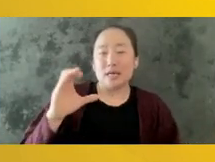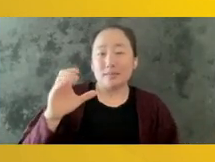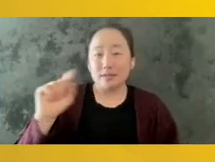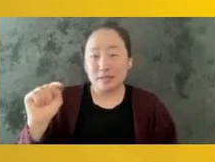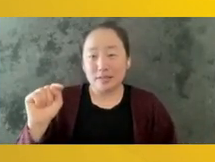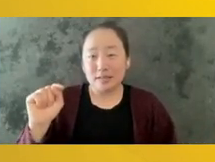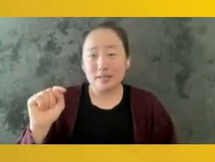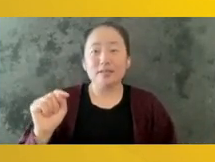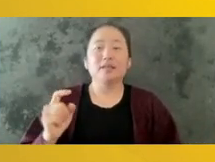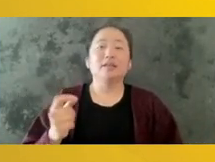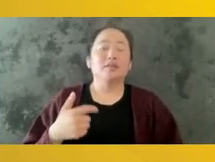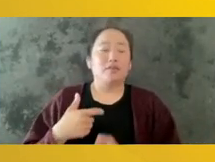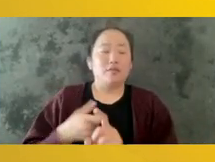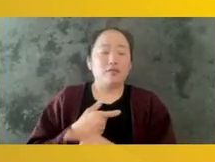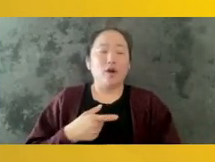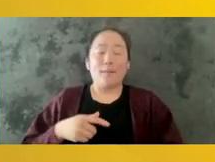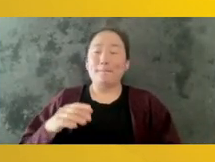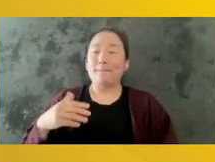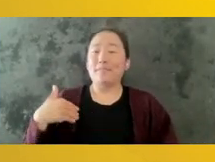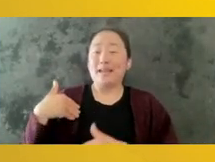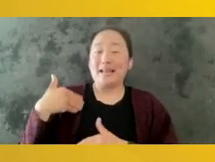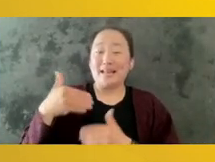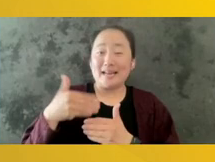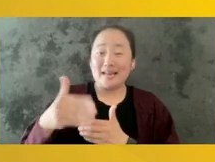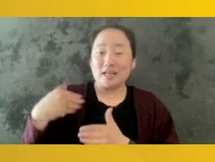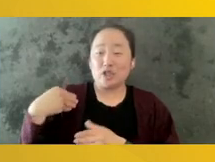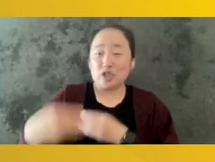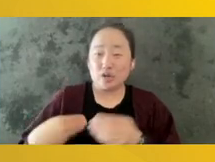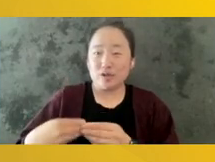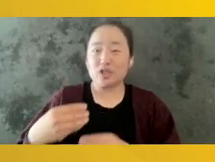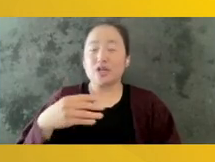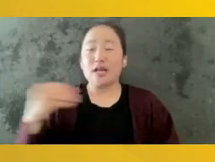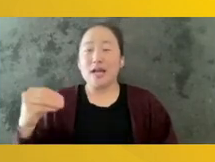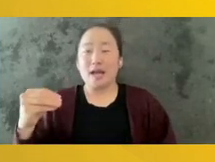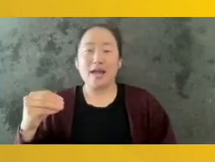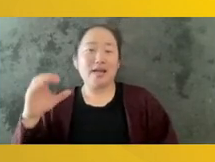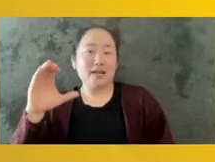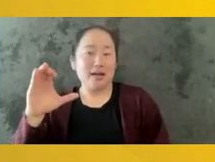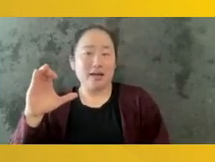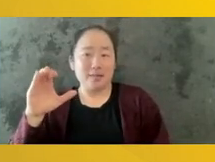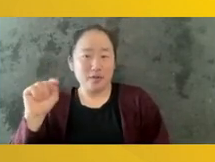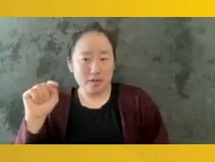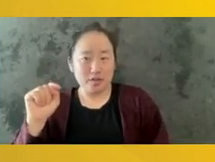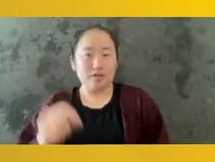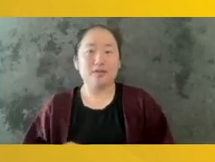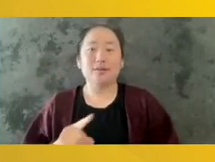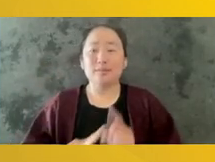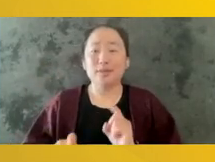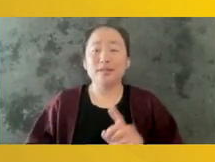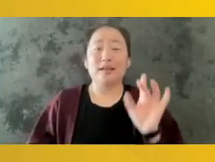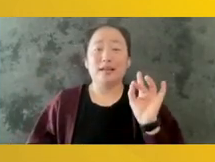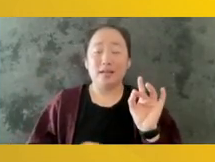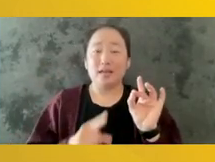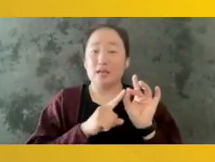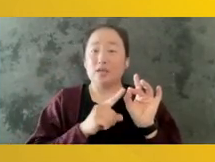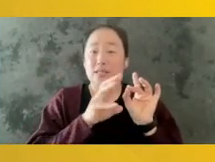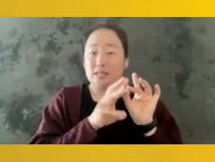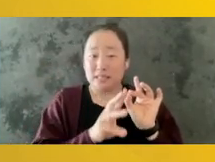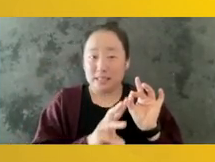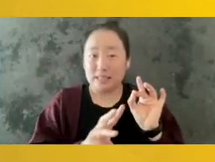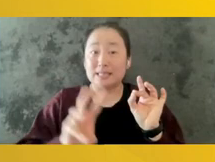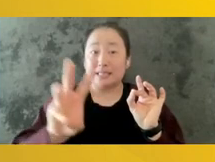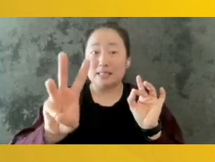standards and computational thinking. However, 6 out of 8 of the science engineering practices,